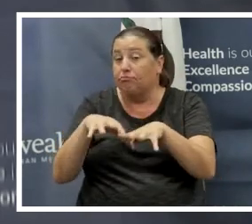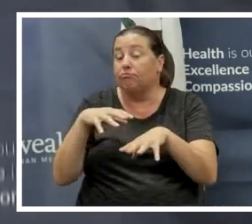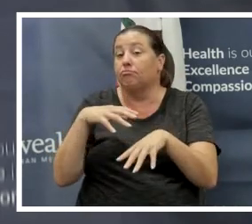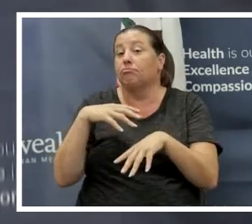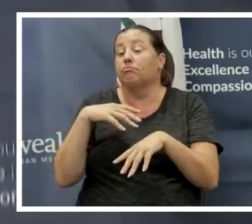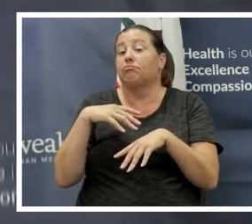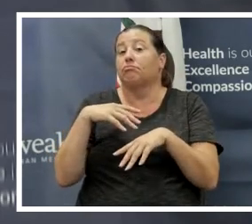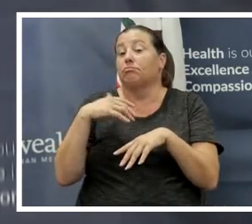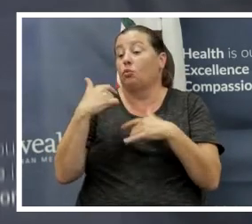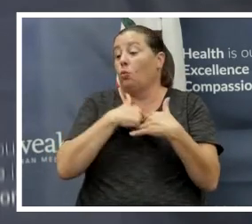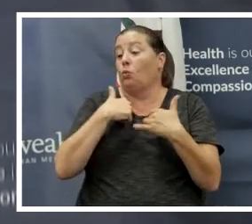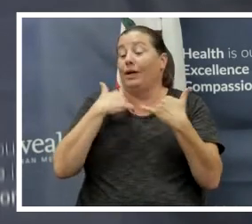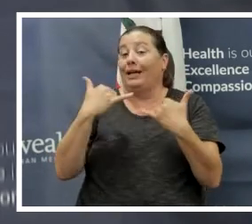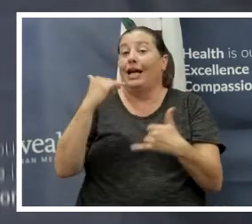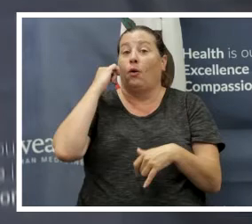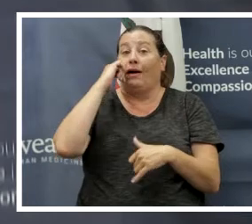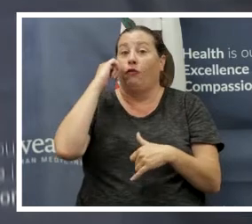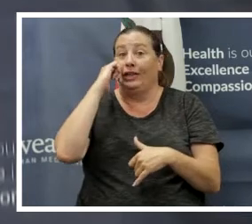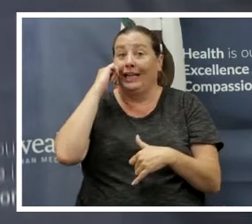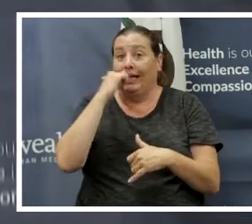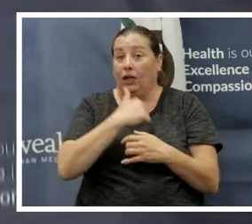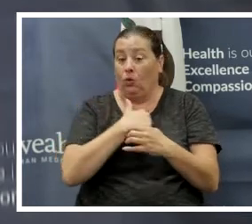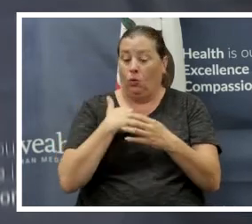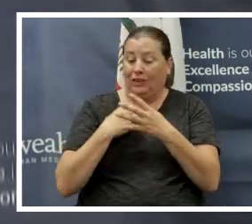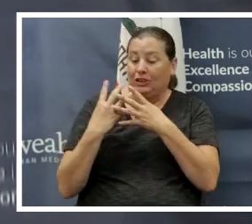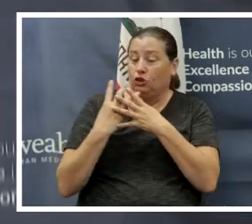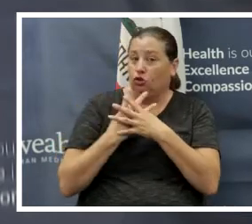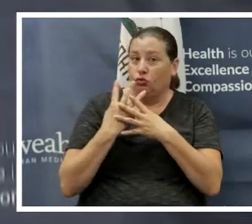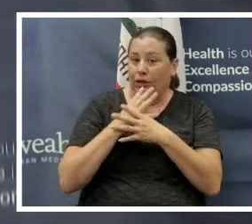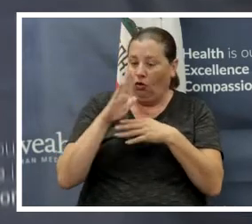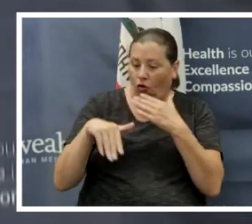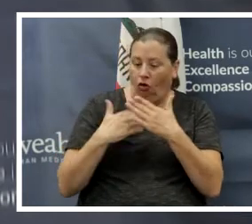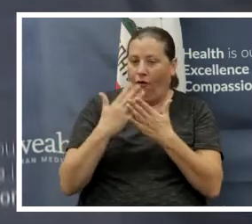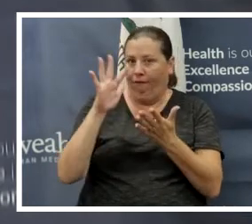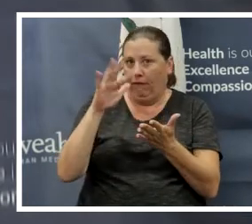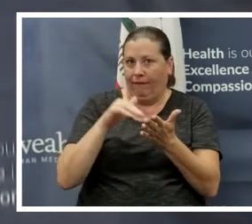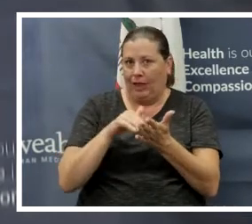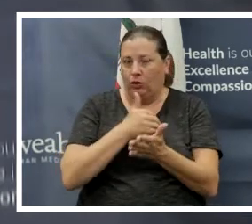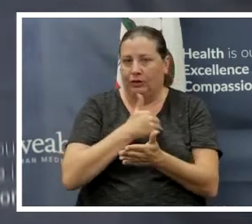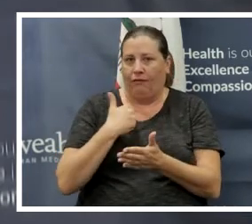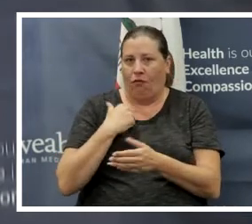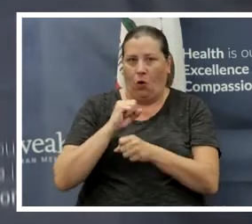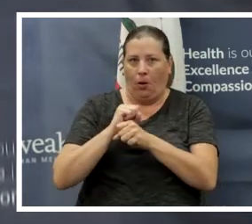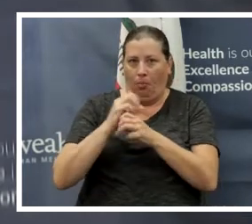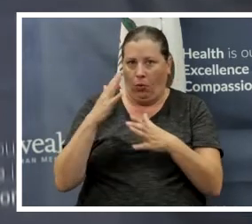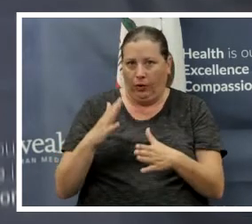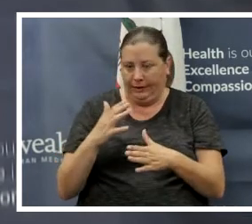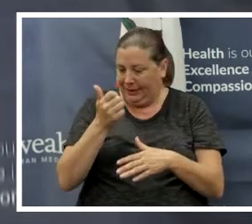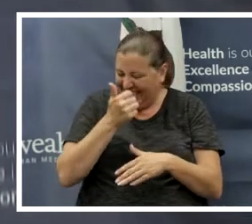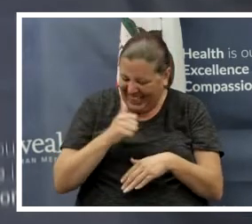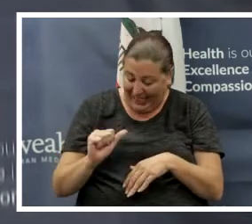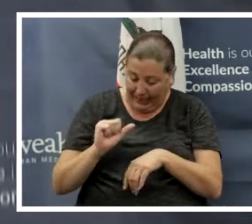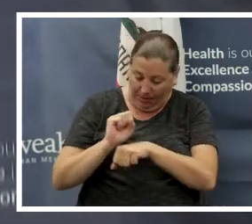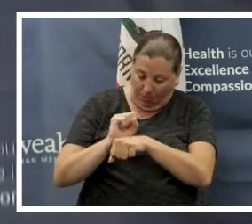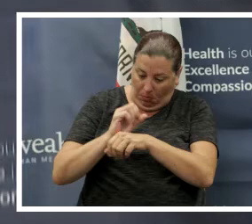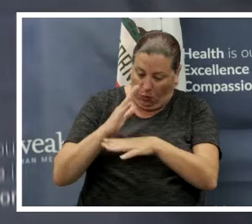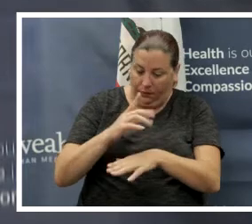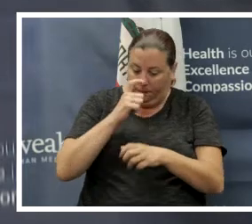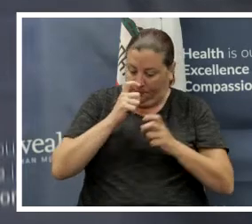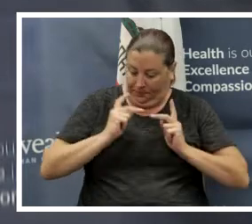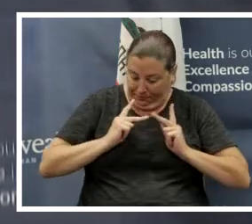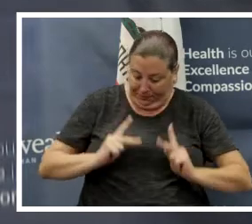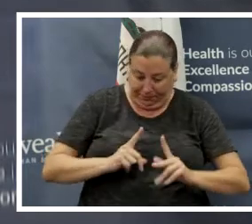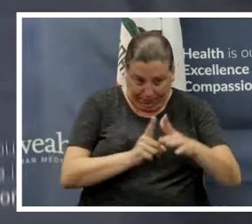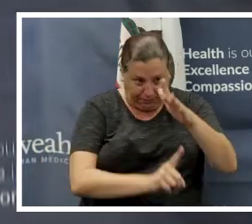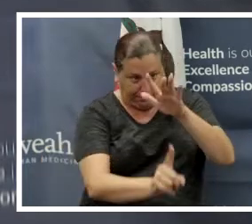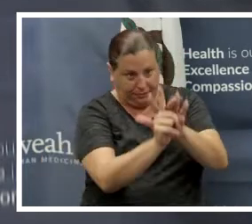now, every single day, we screen all 5,000 of our employees. Any employee that's physically working at a Kaweah